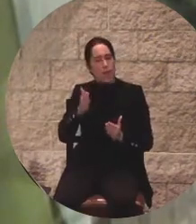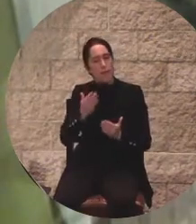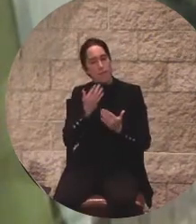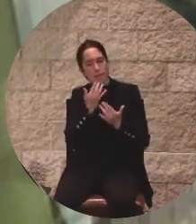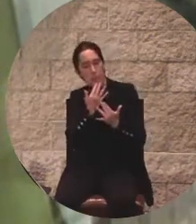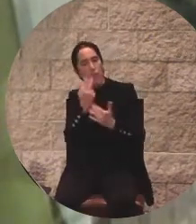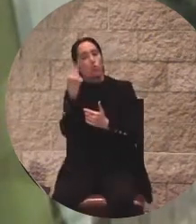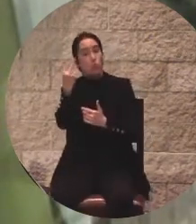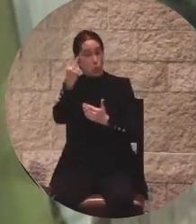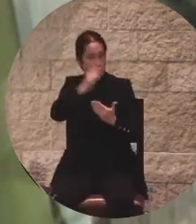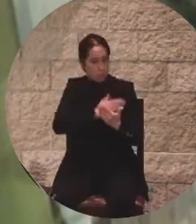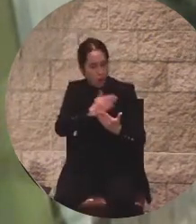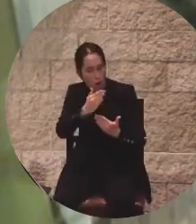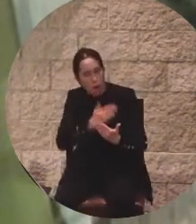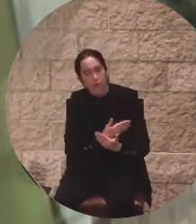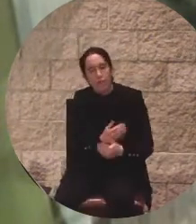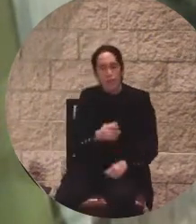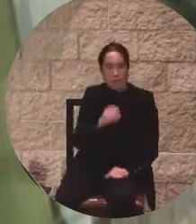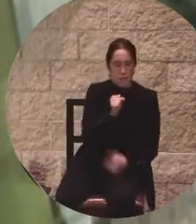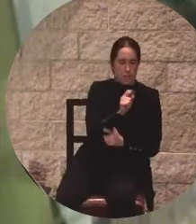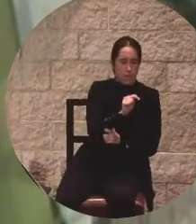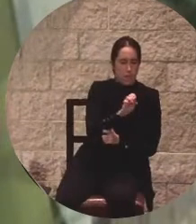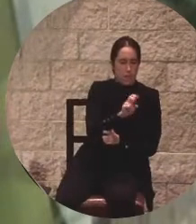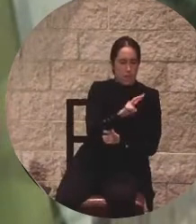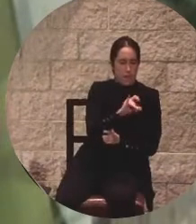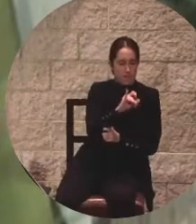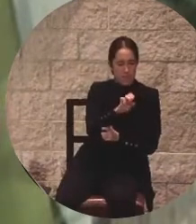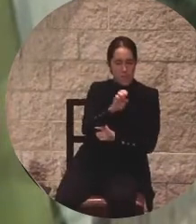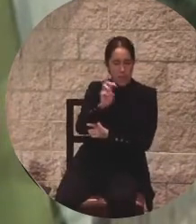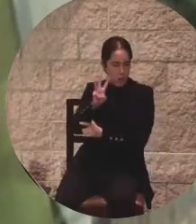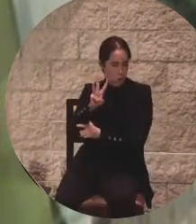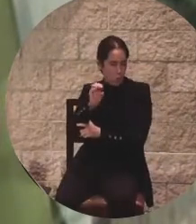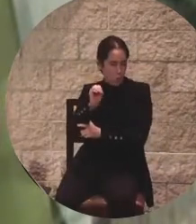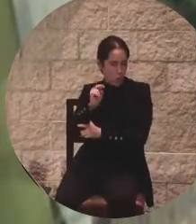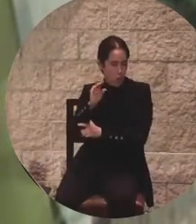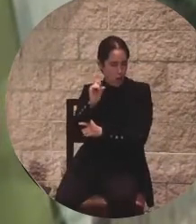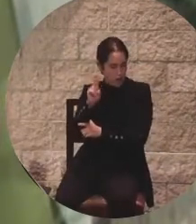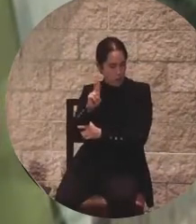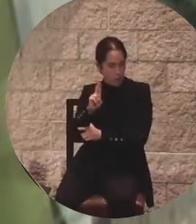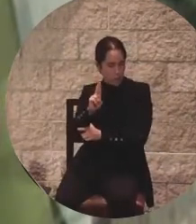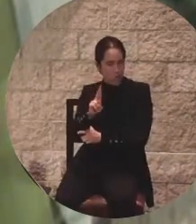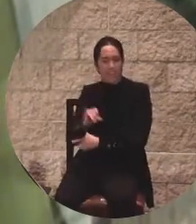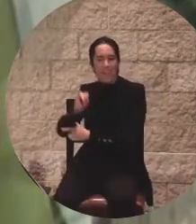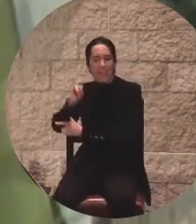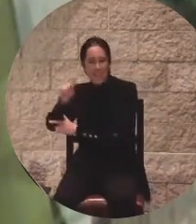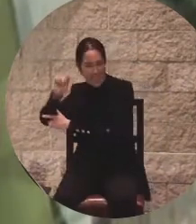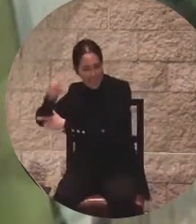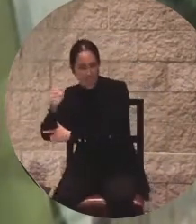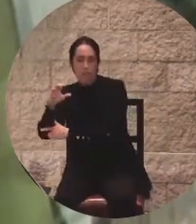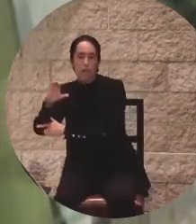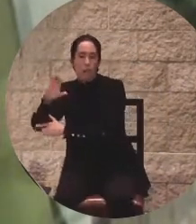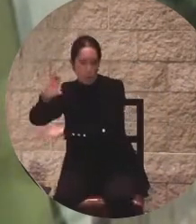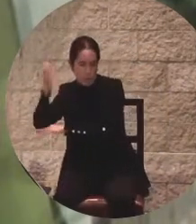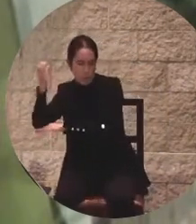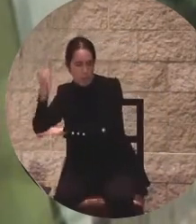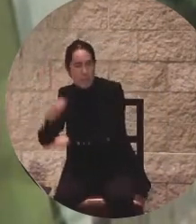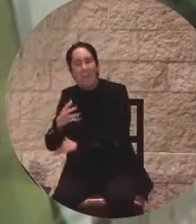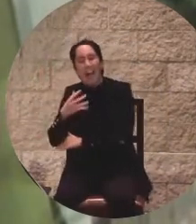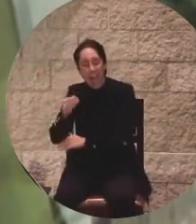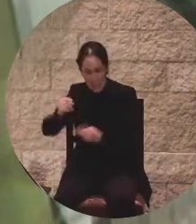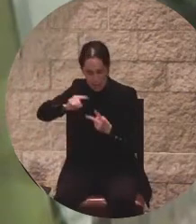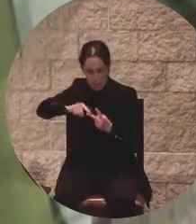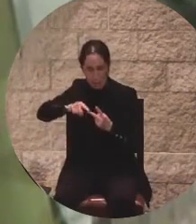which it's not Christmas until I hear that song. And you're going to hear her take on Barbara